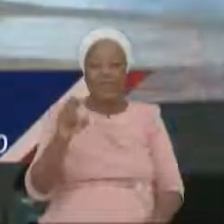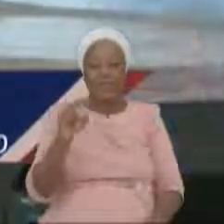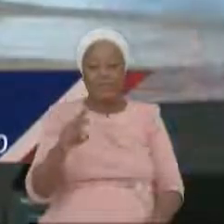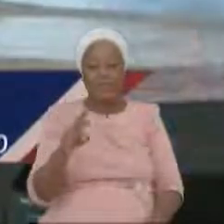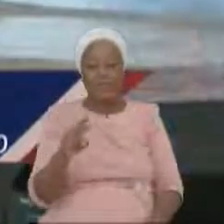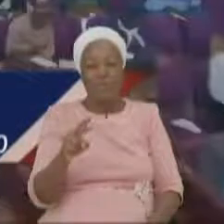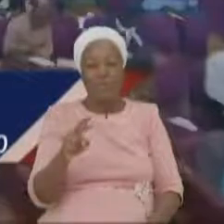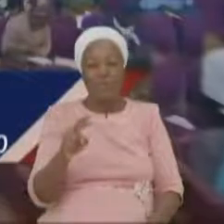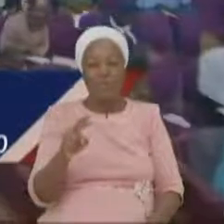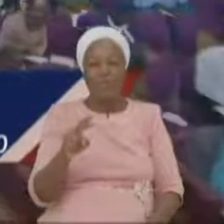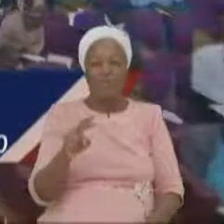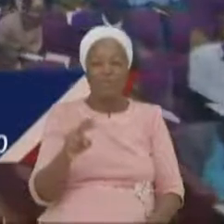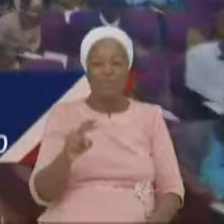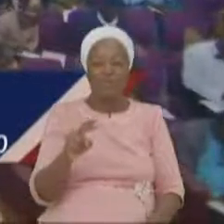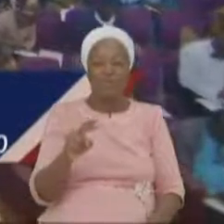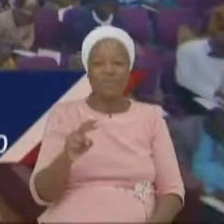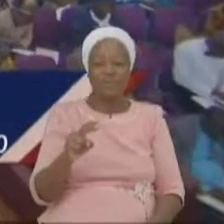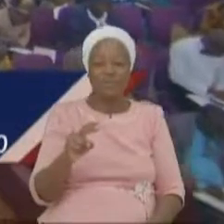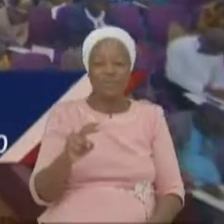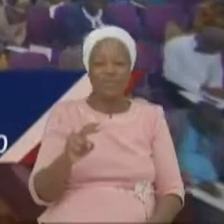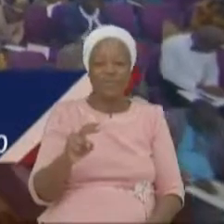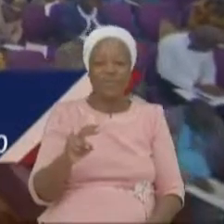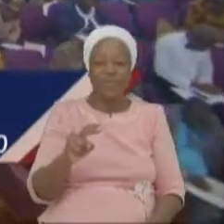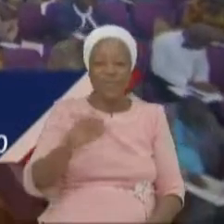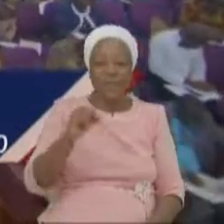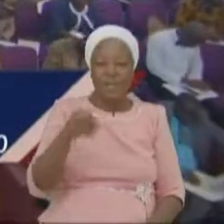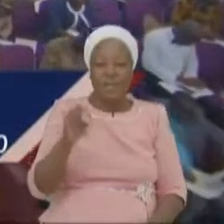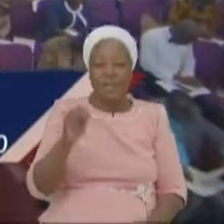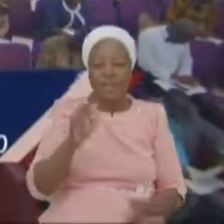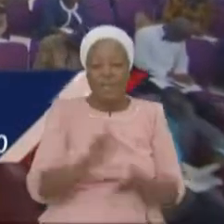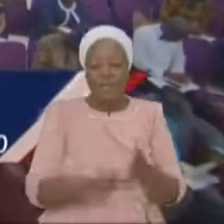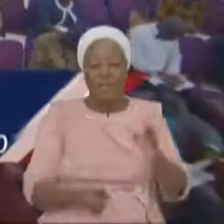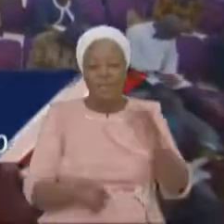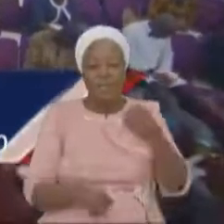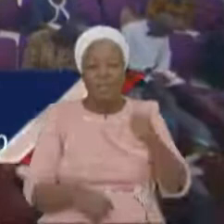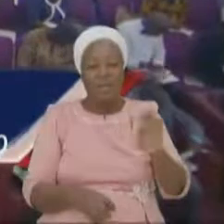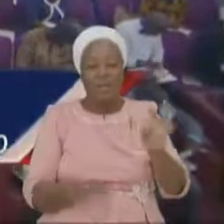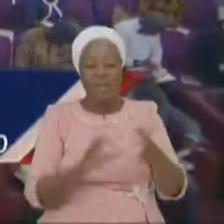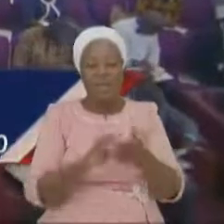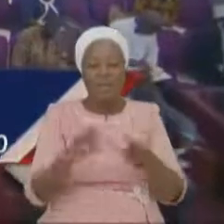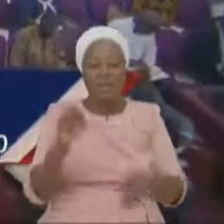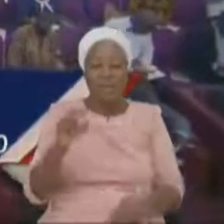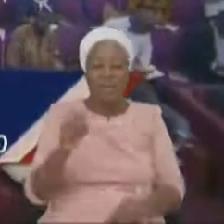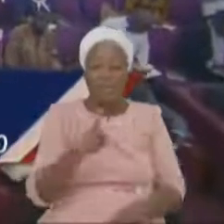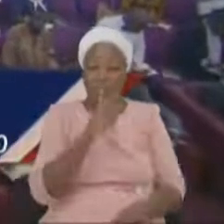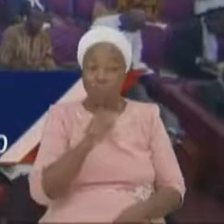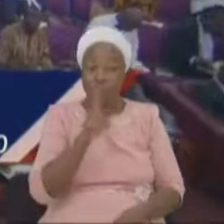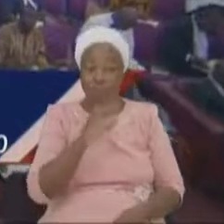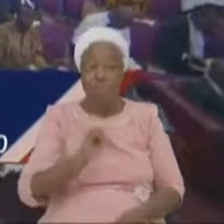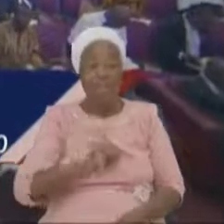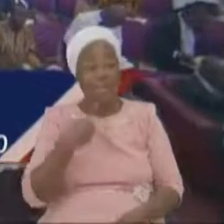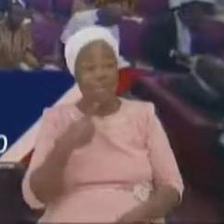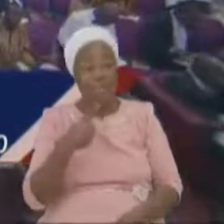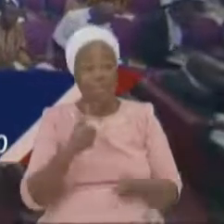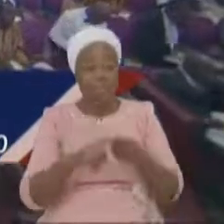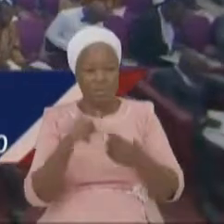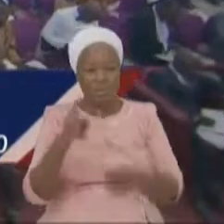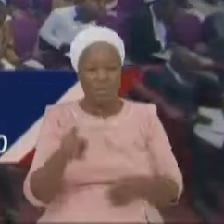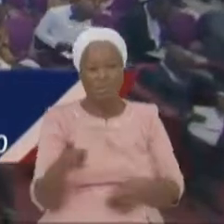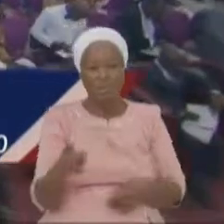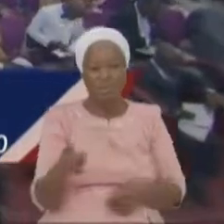chapter 14, we're reading from verse 12. Verily, verily, I say unto